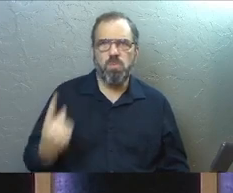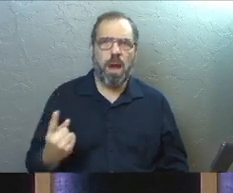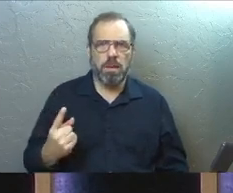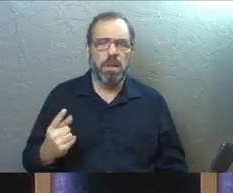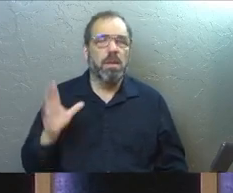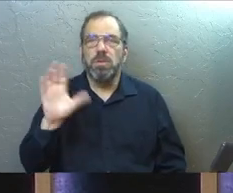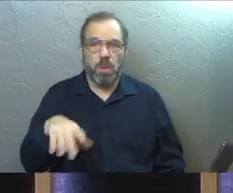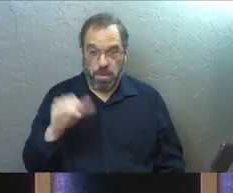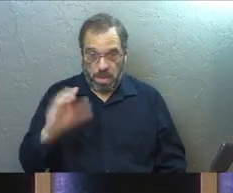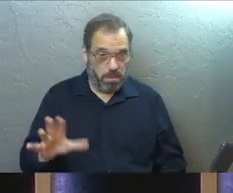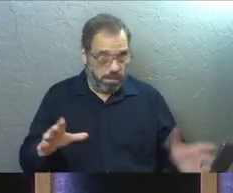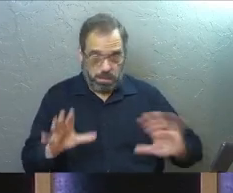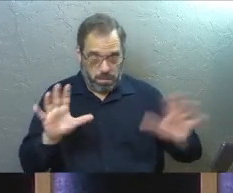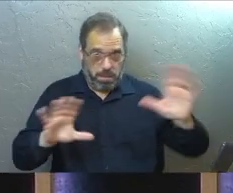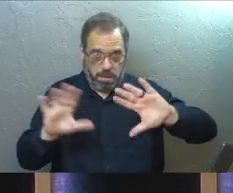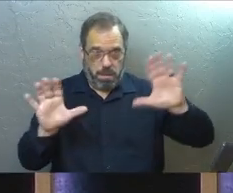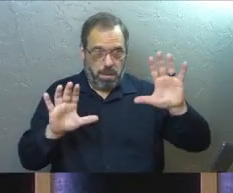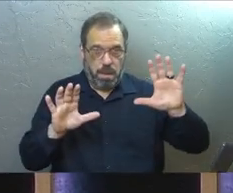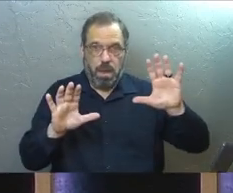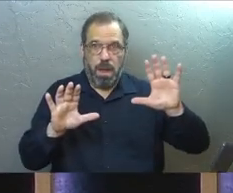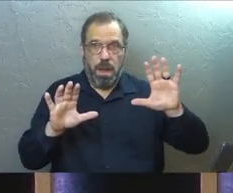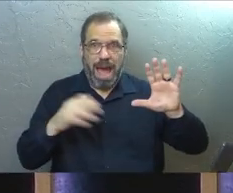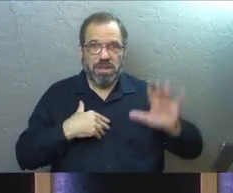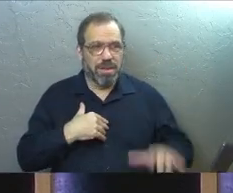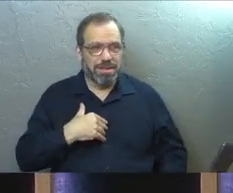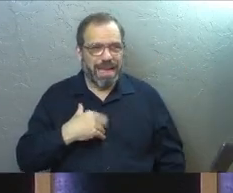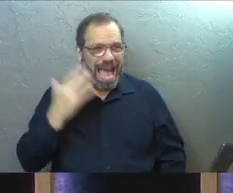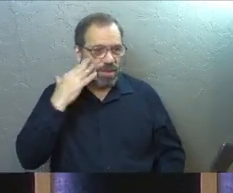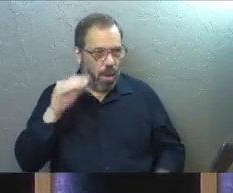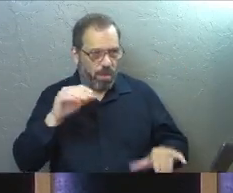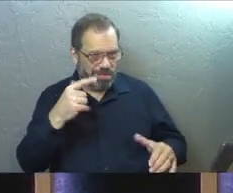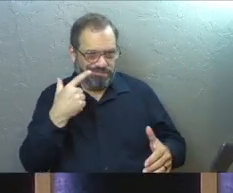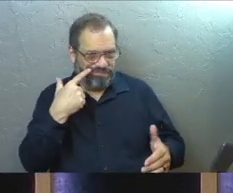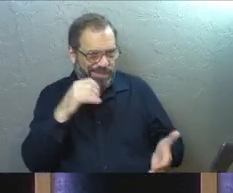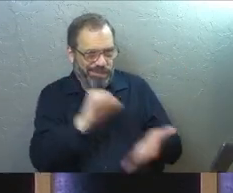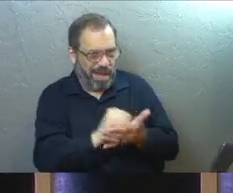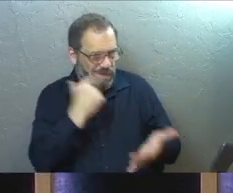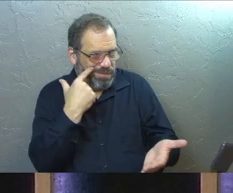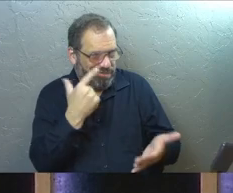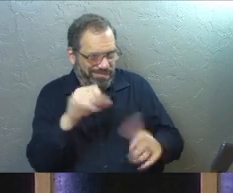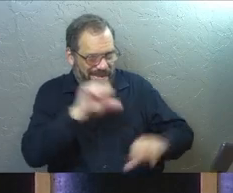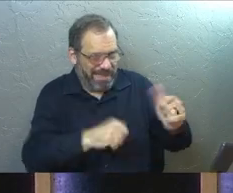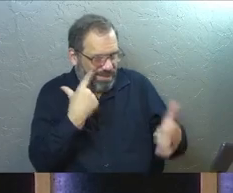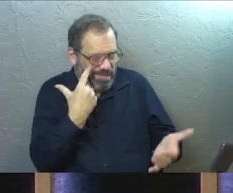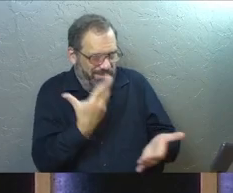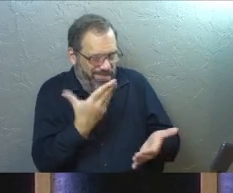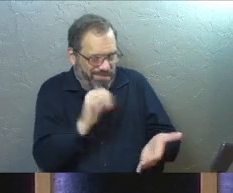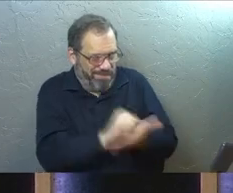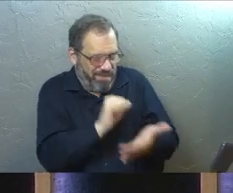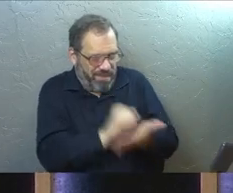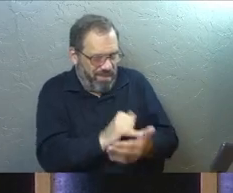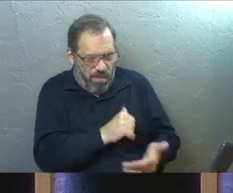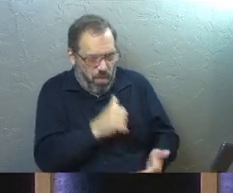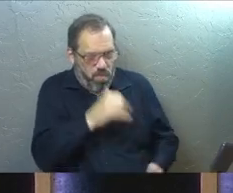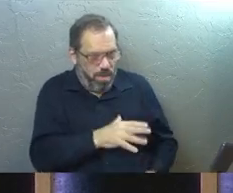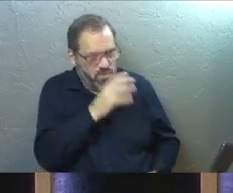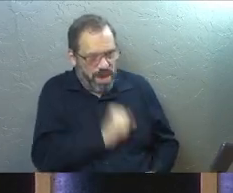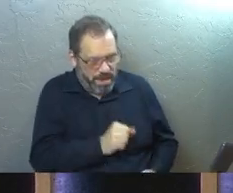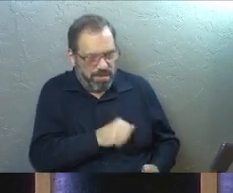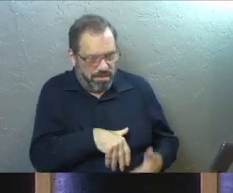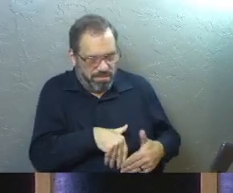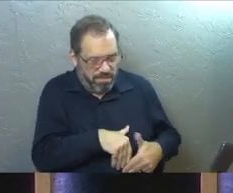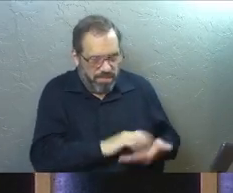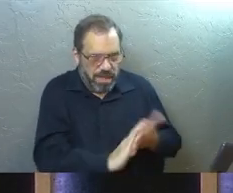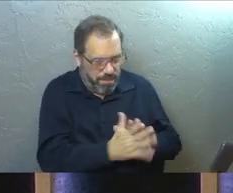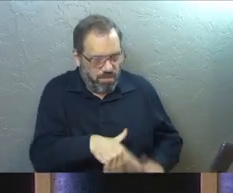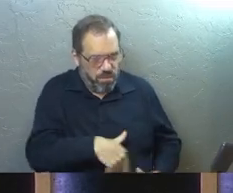So God is right here saying, he's like, I know it's not scientifically possible, but is anything really impossible for God? No